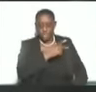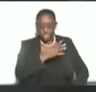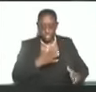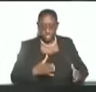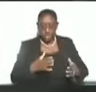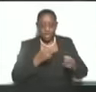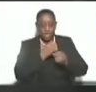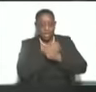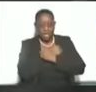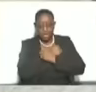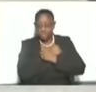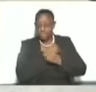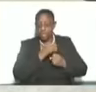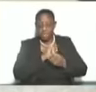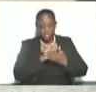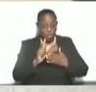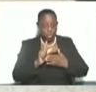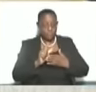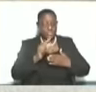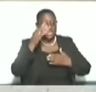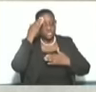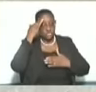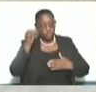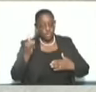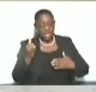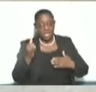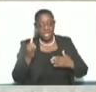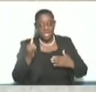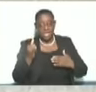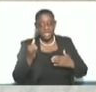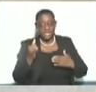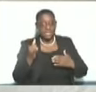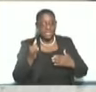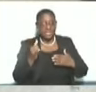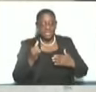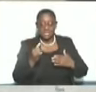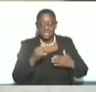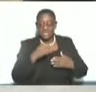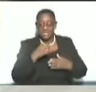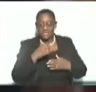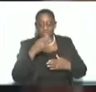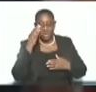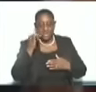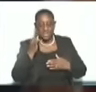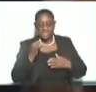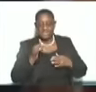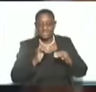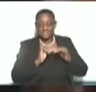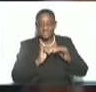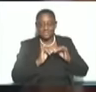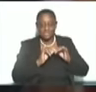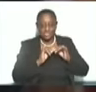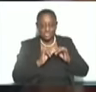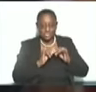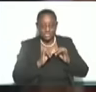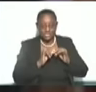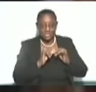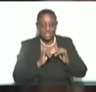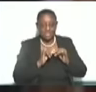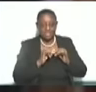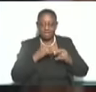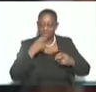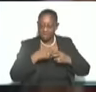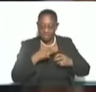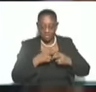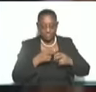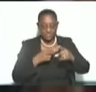by all. That's why her father's untimely death still seems so unreal. Pictures start coming over my phone, and it was at